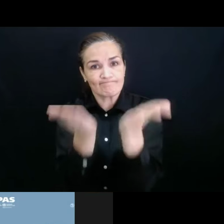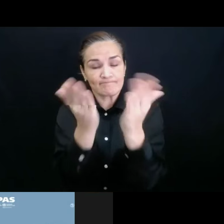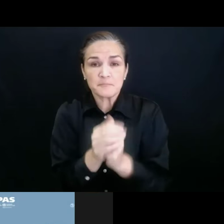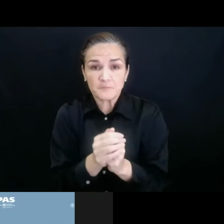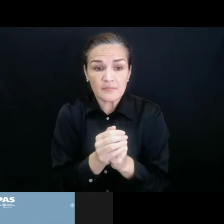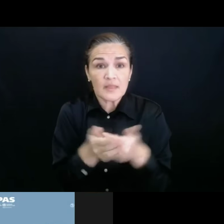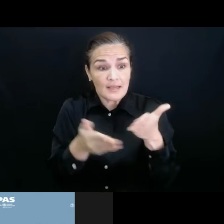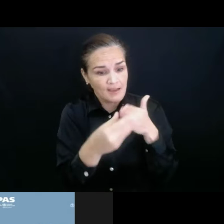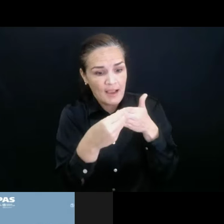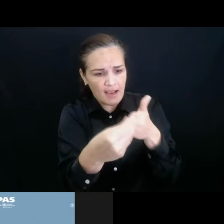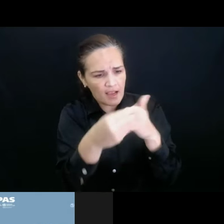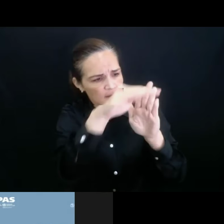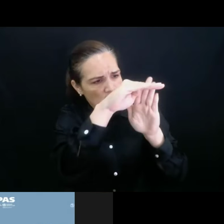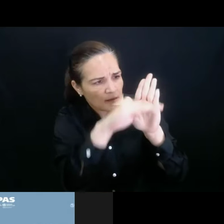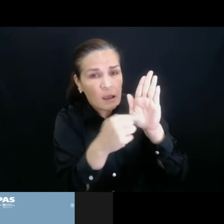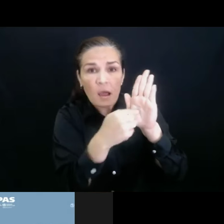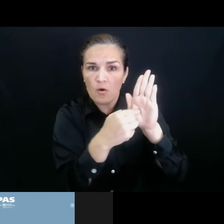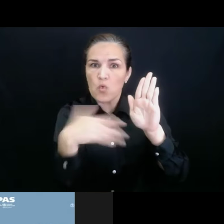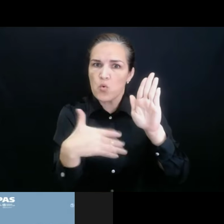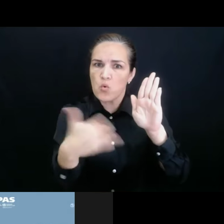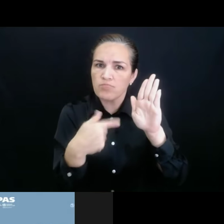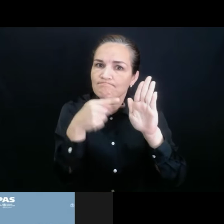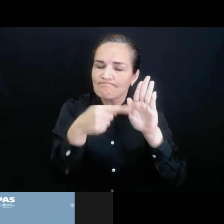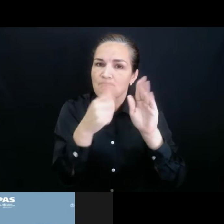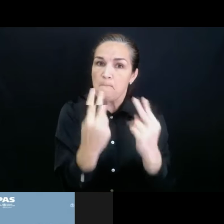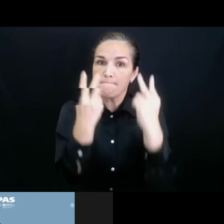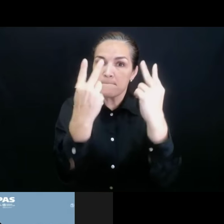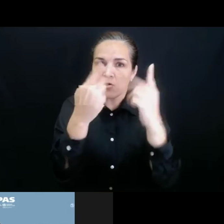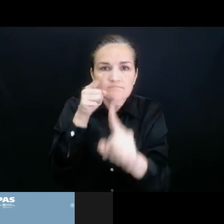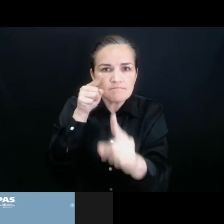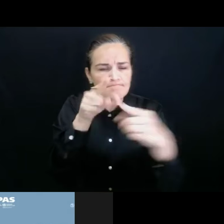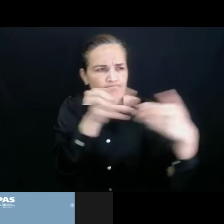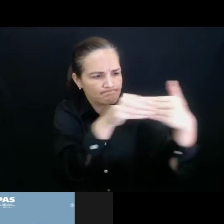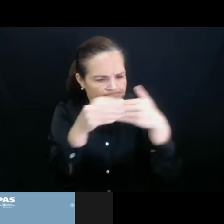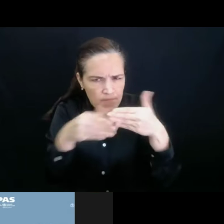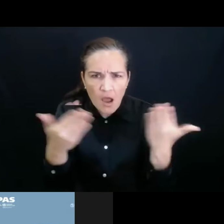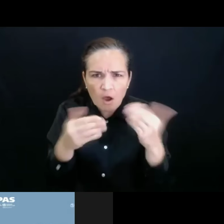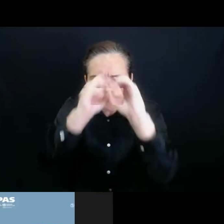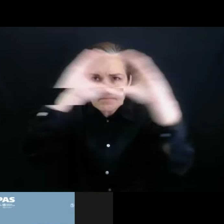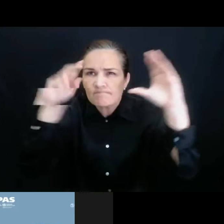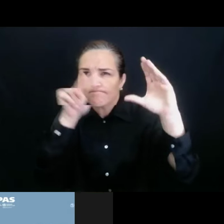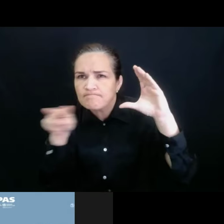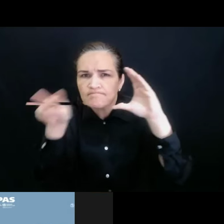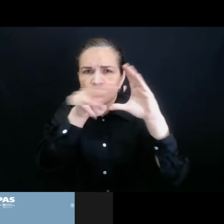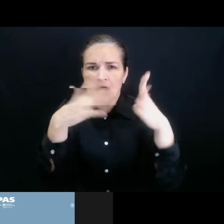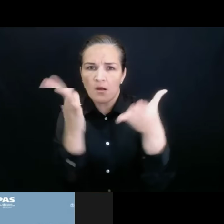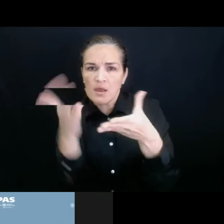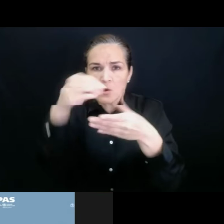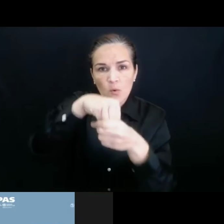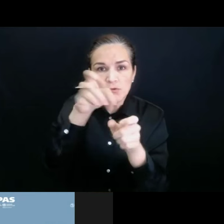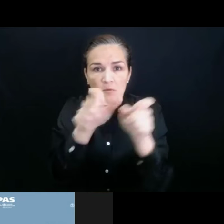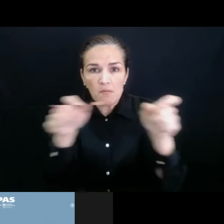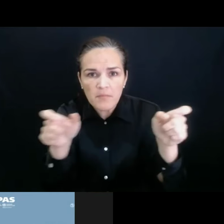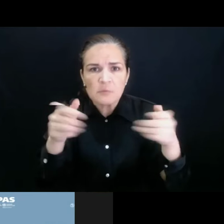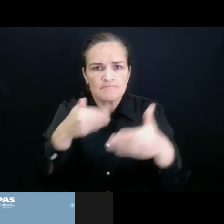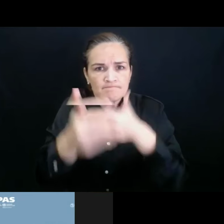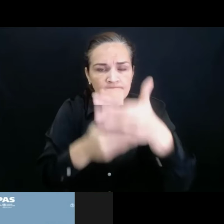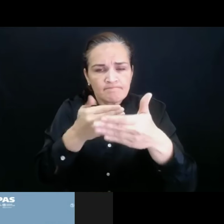really is a major step forward to help advance our shared vision of inclusive health systems that recognize,